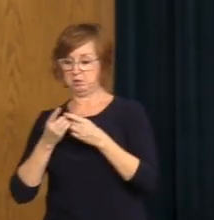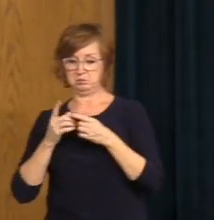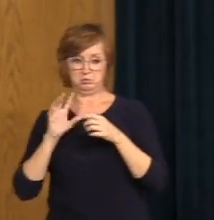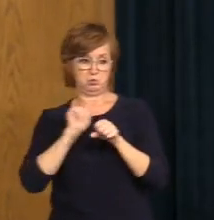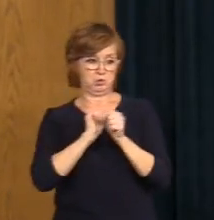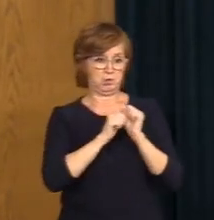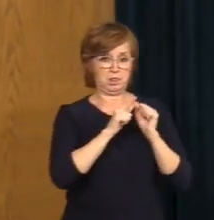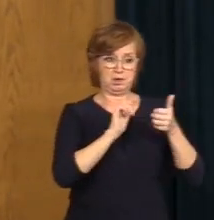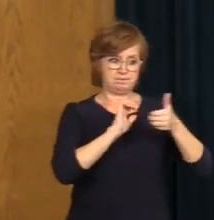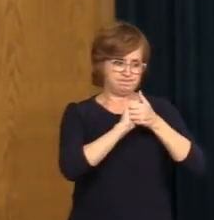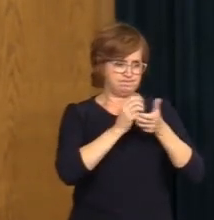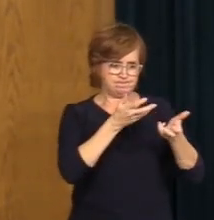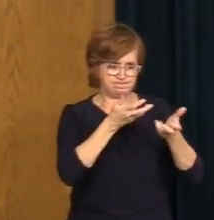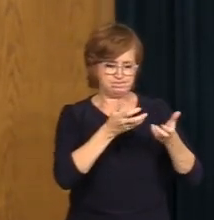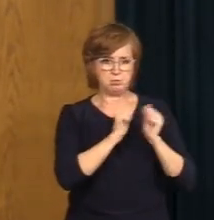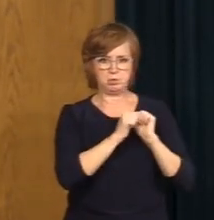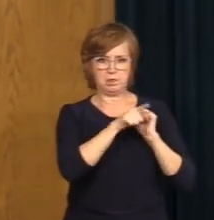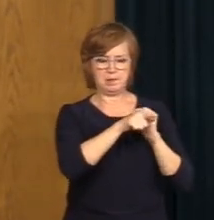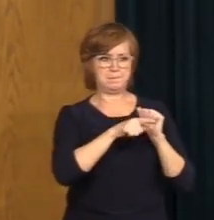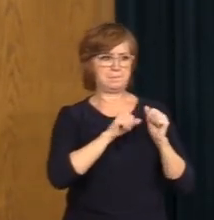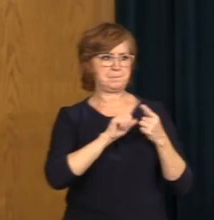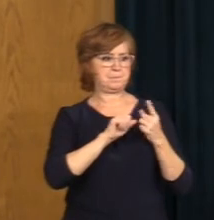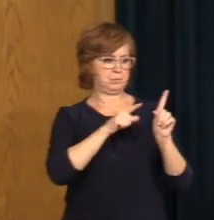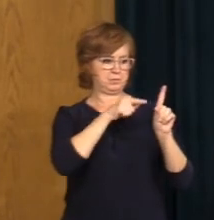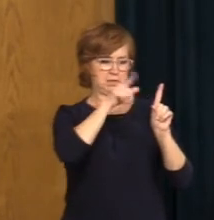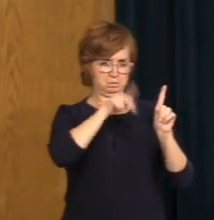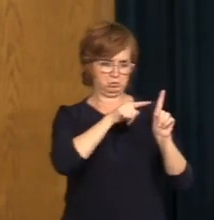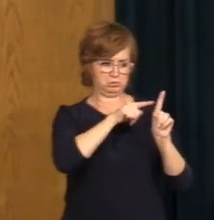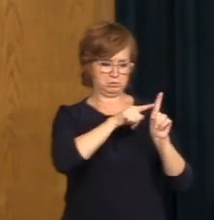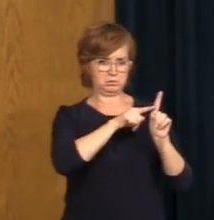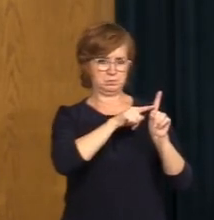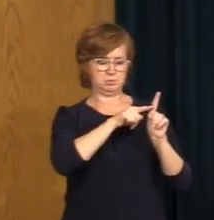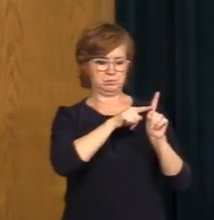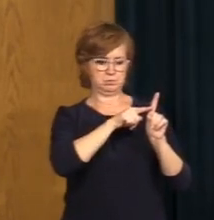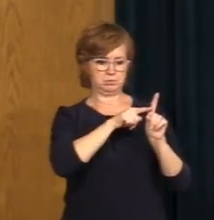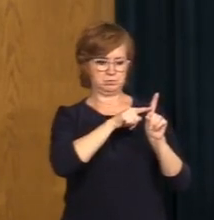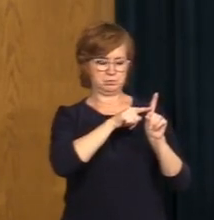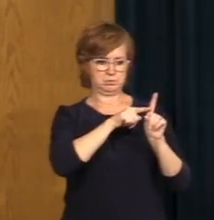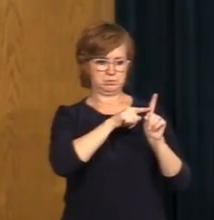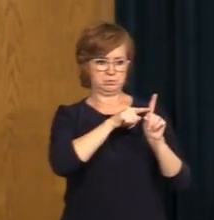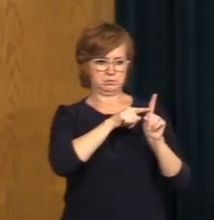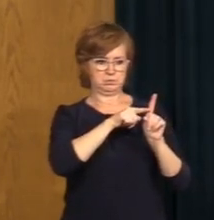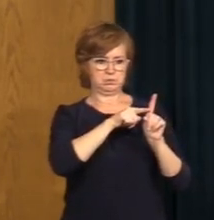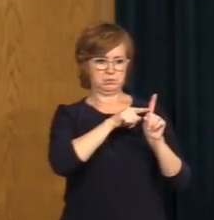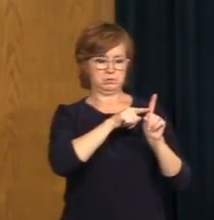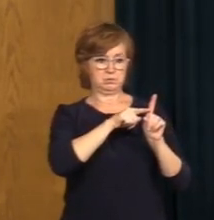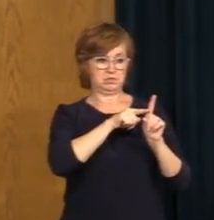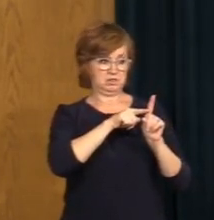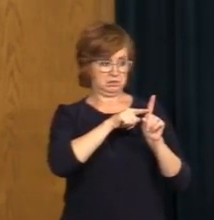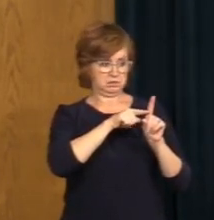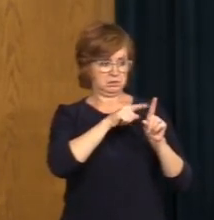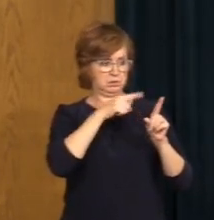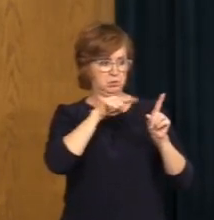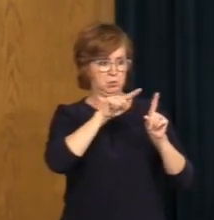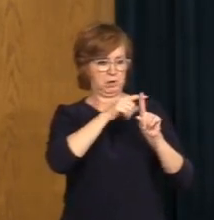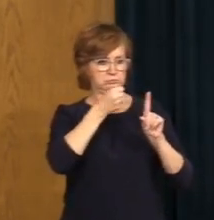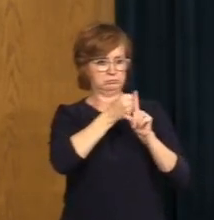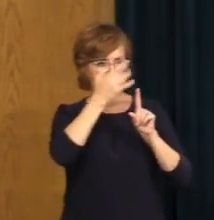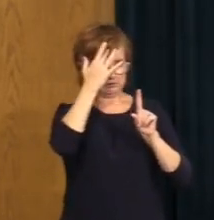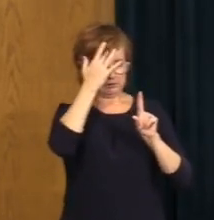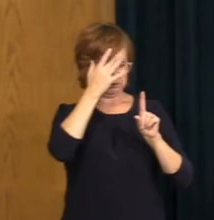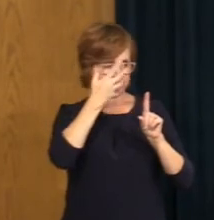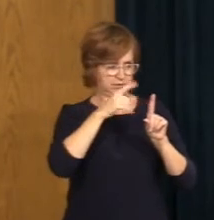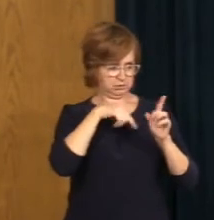corrections to obviously the person who may have been at work before they became symptomatic.